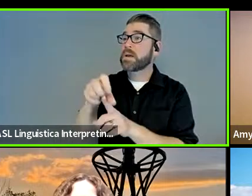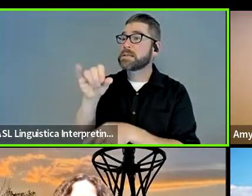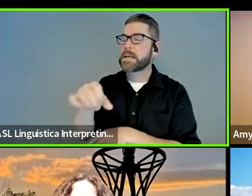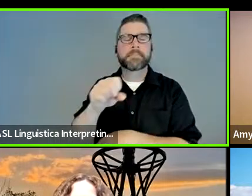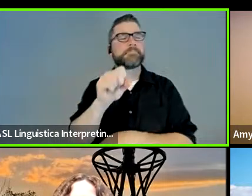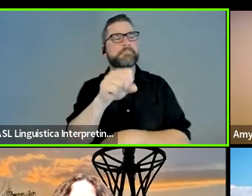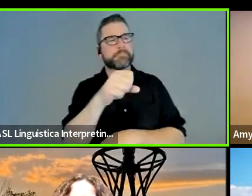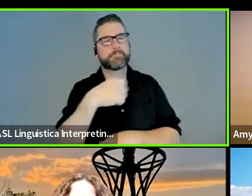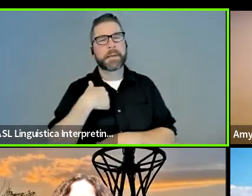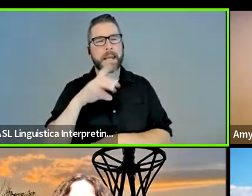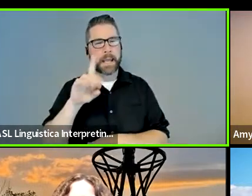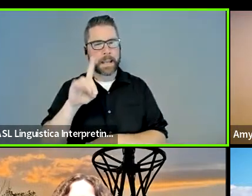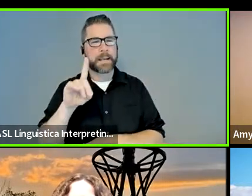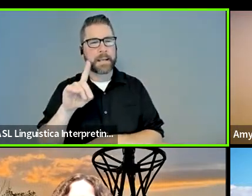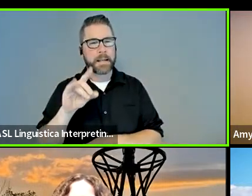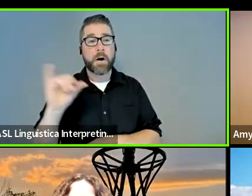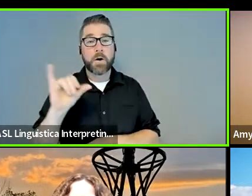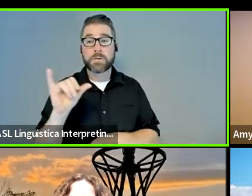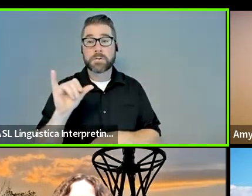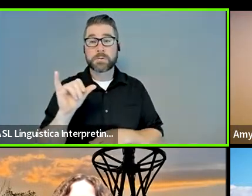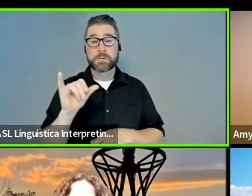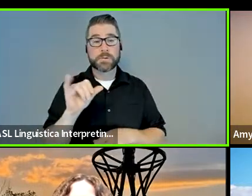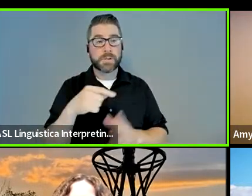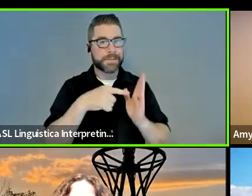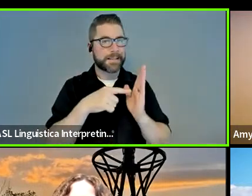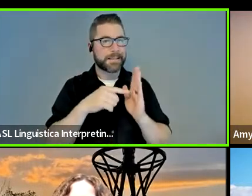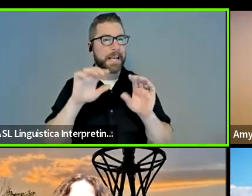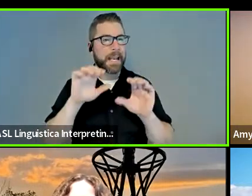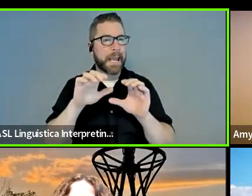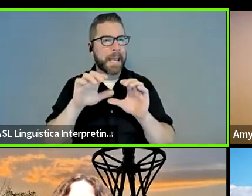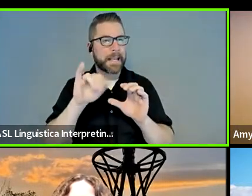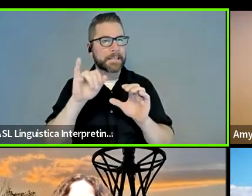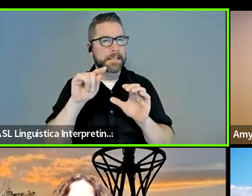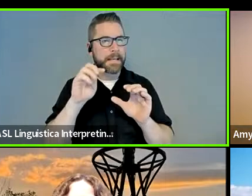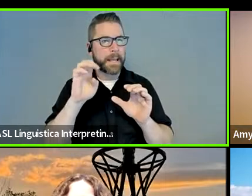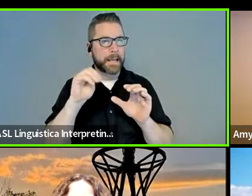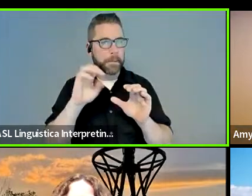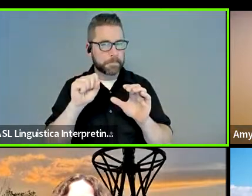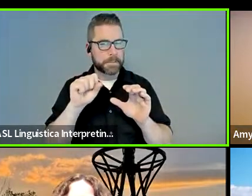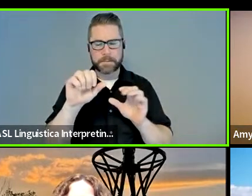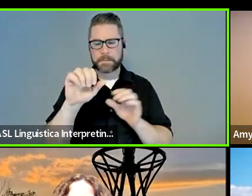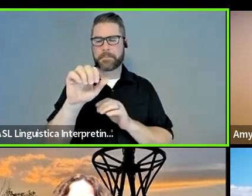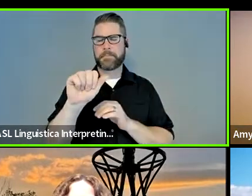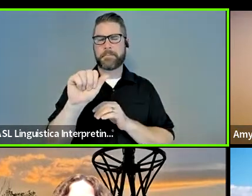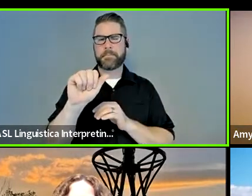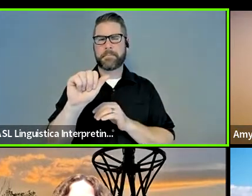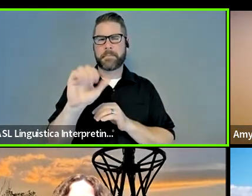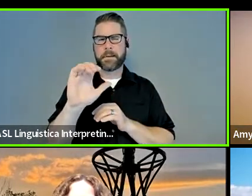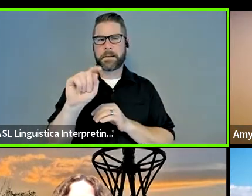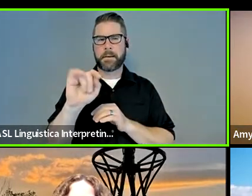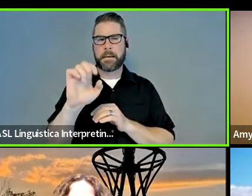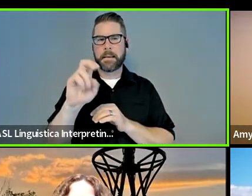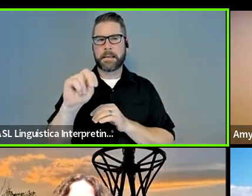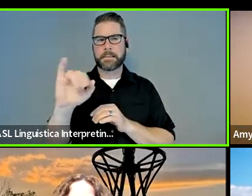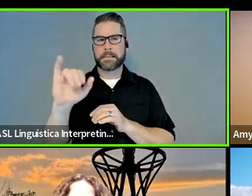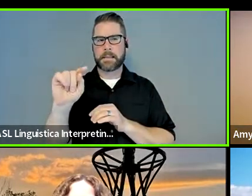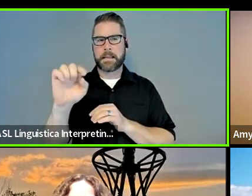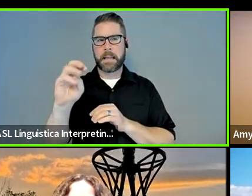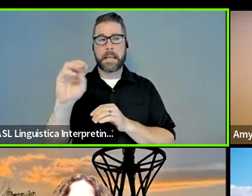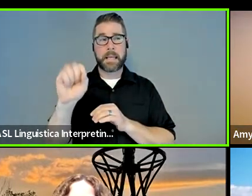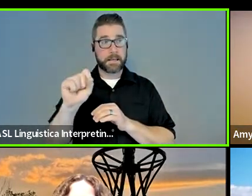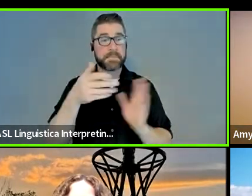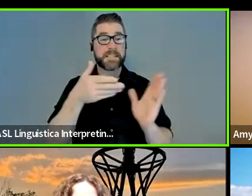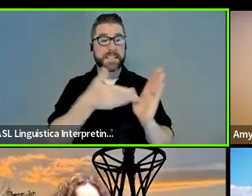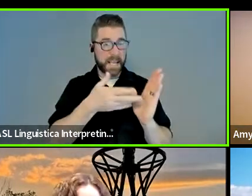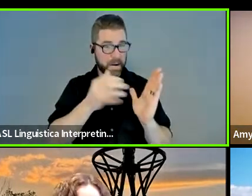as well, but let me drop that link in the chat in case folks want to take a look at that. Thank you for making that a little bit easier. And I'm also seeing